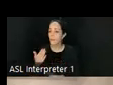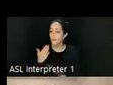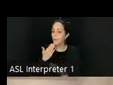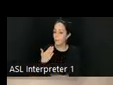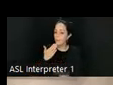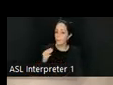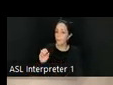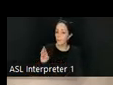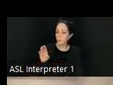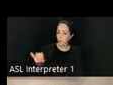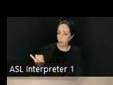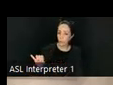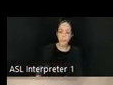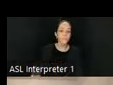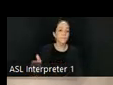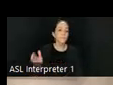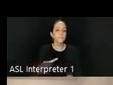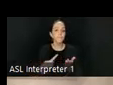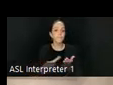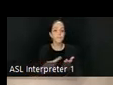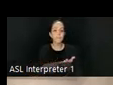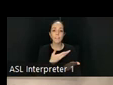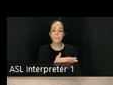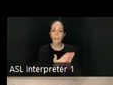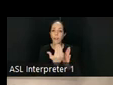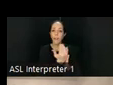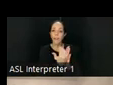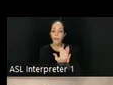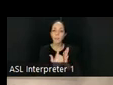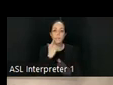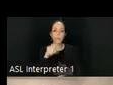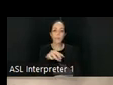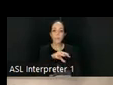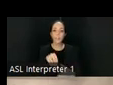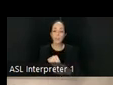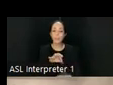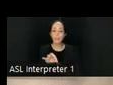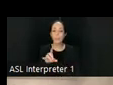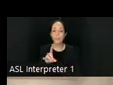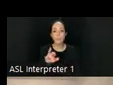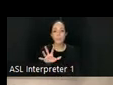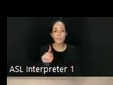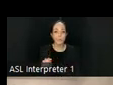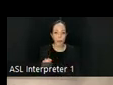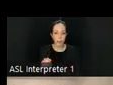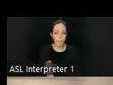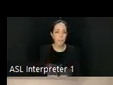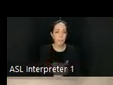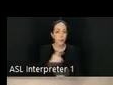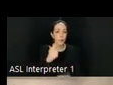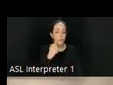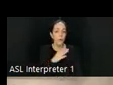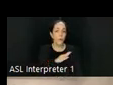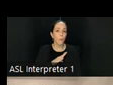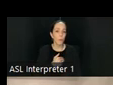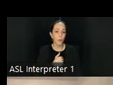move on to discussing items for the inclusion in the draft areas of agreement on board membership and walk through the outline documents